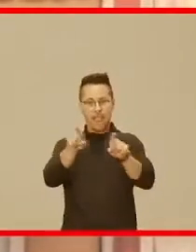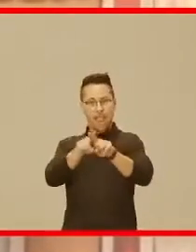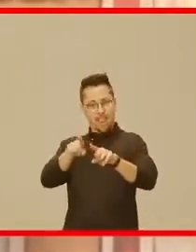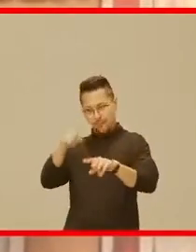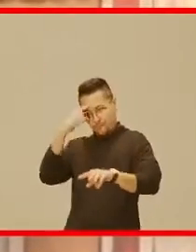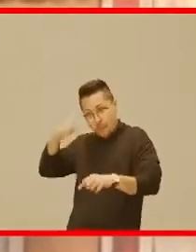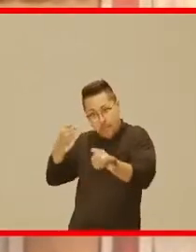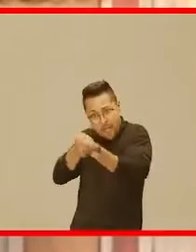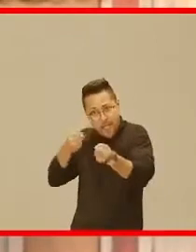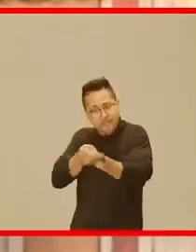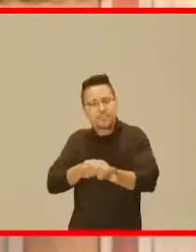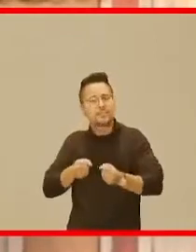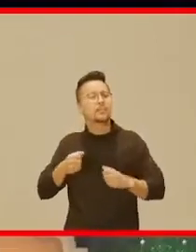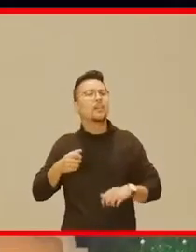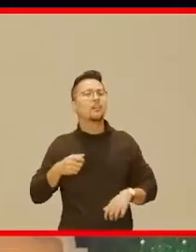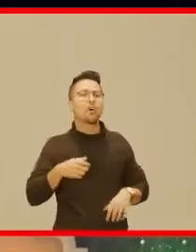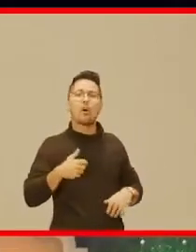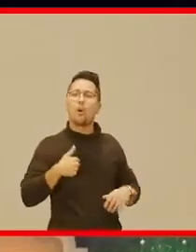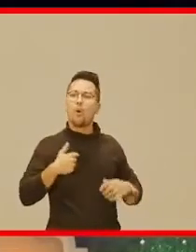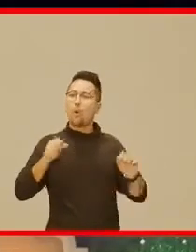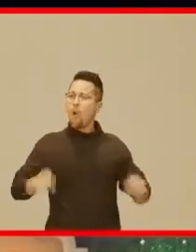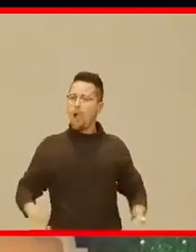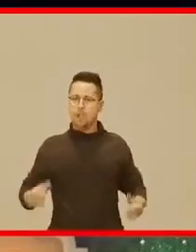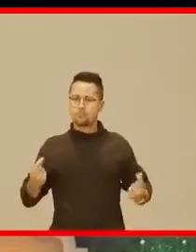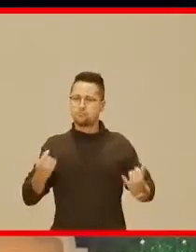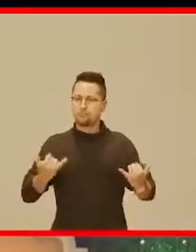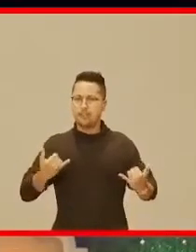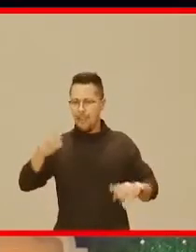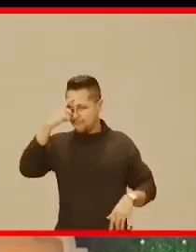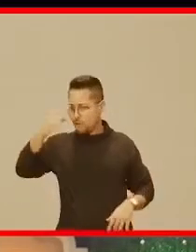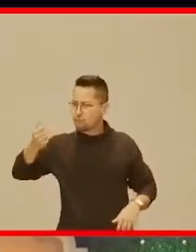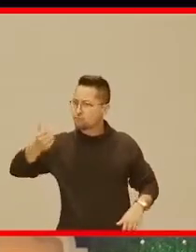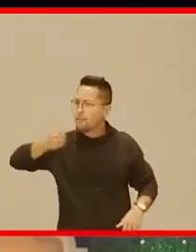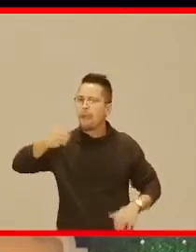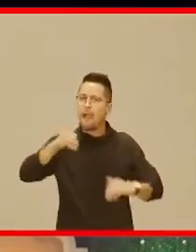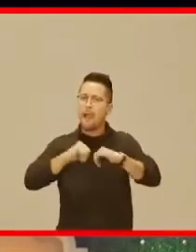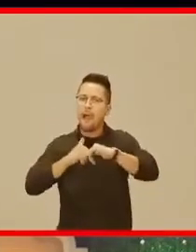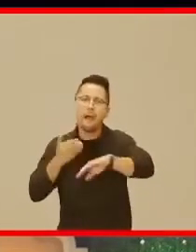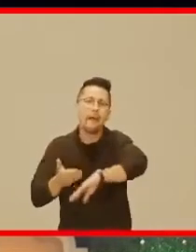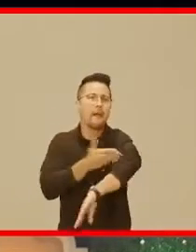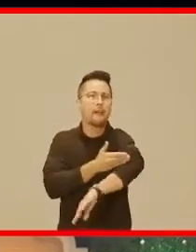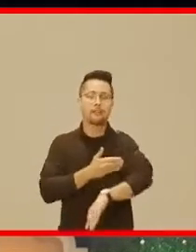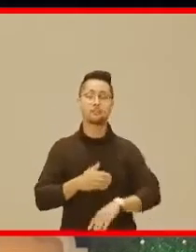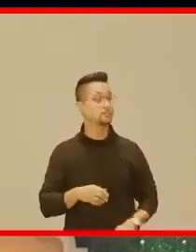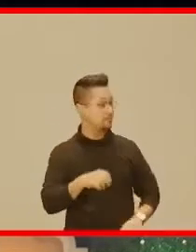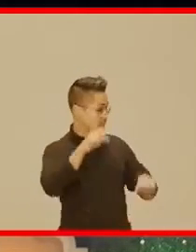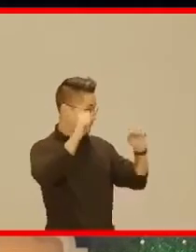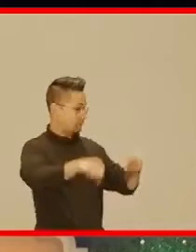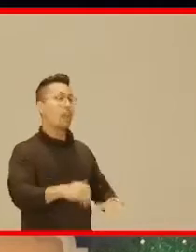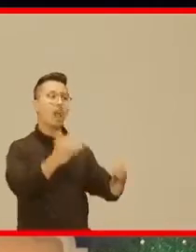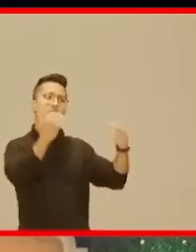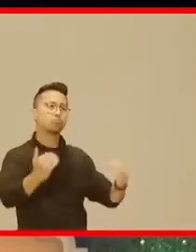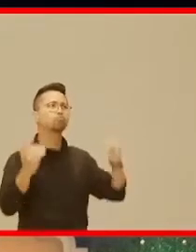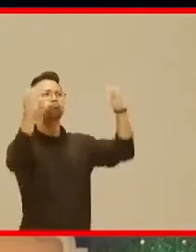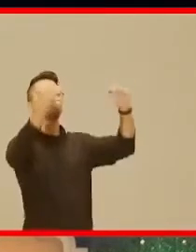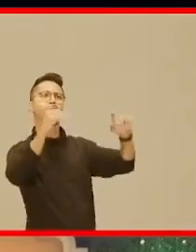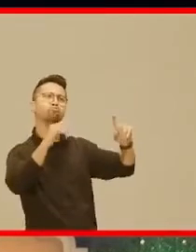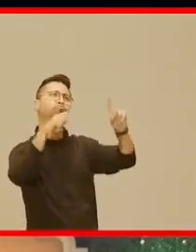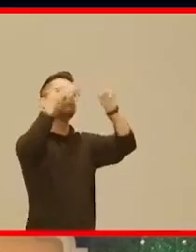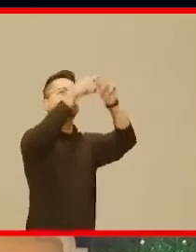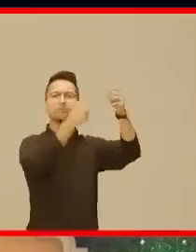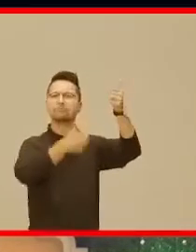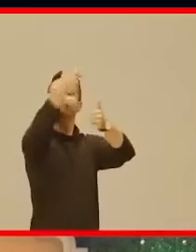something that we can do about transportation in our communities? Sure. And can we go to our legislators? Great point, and that's an